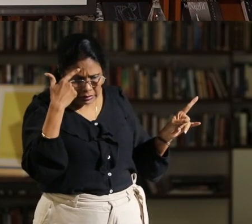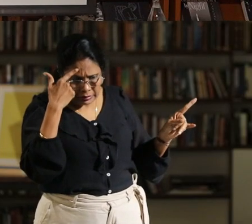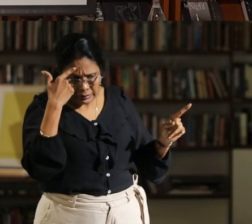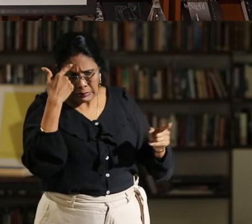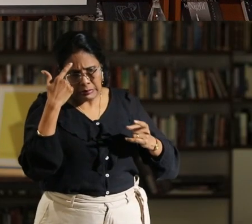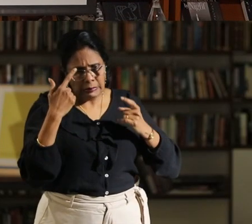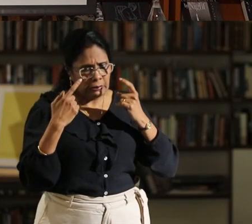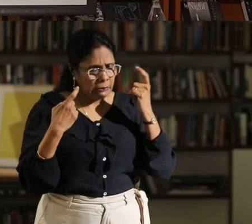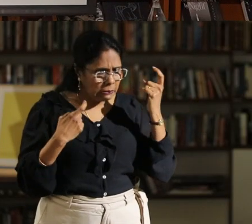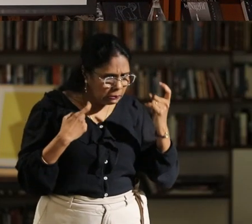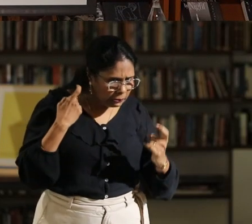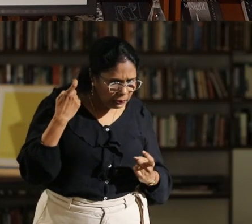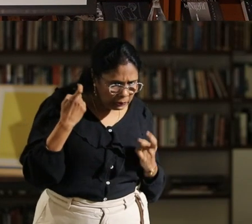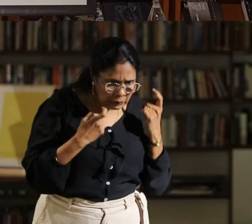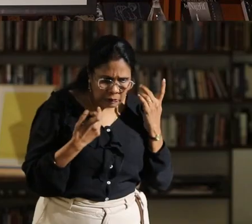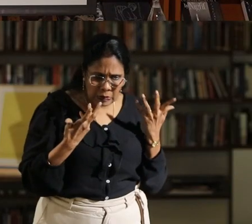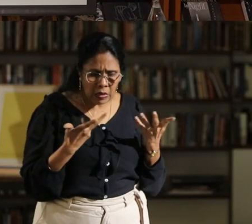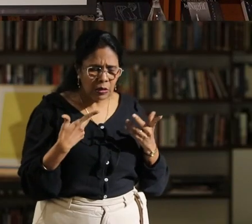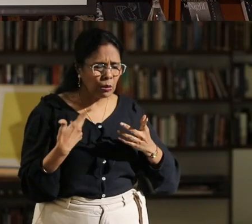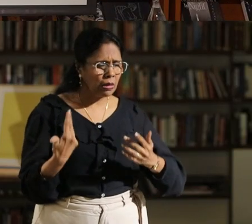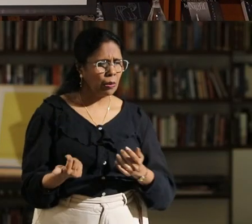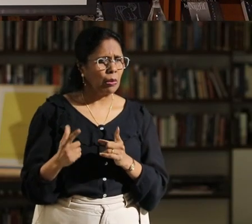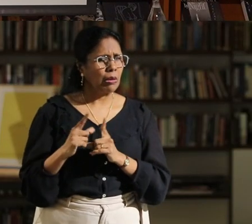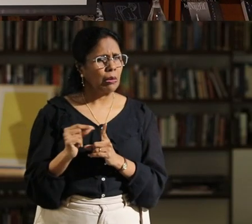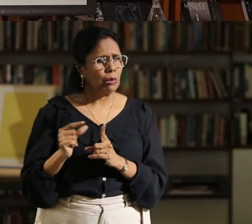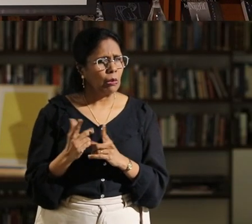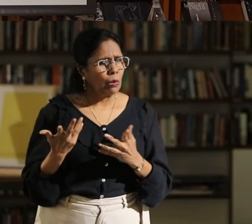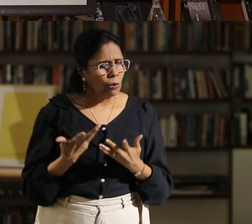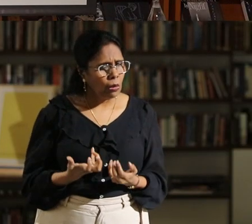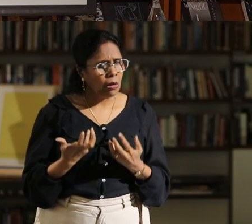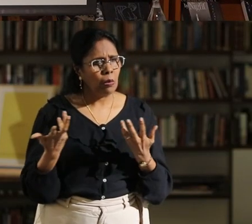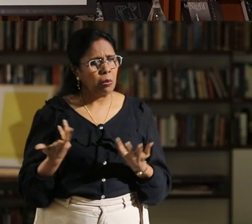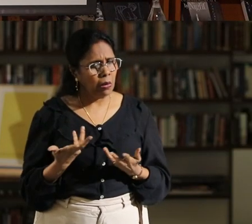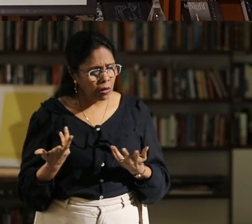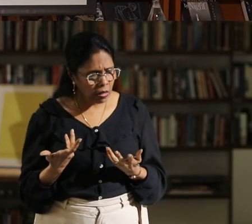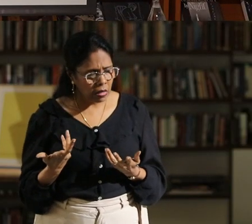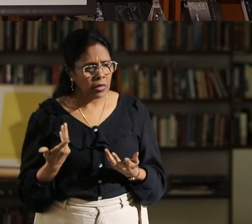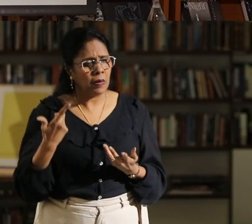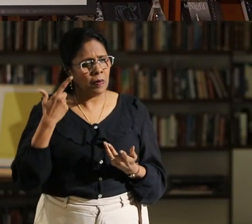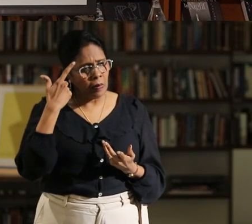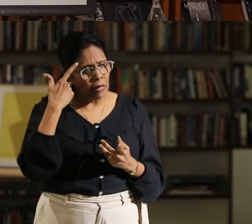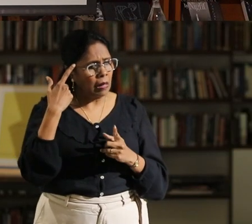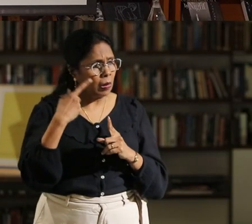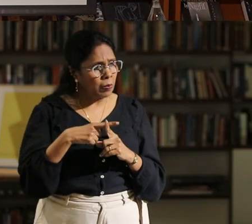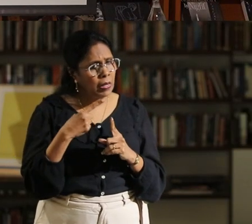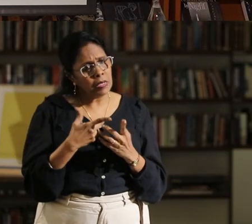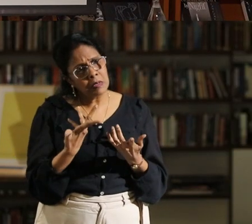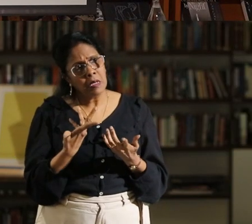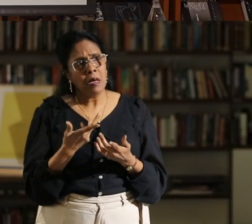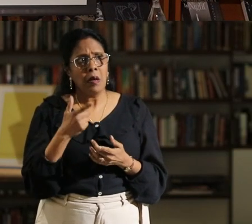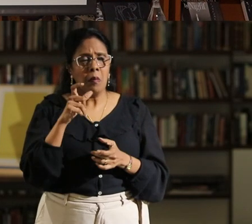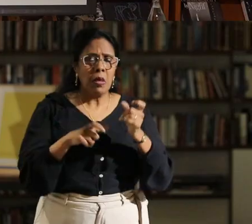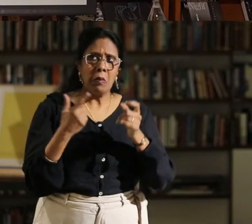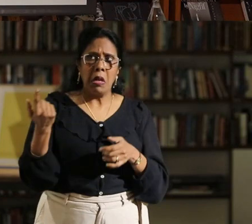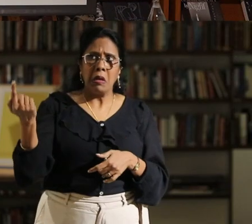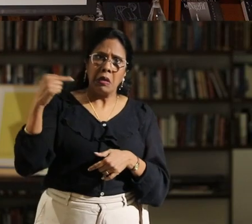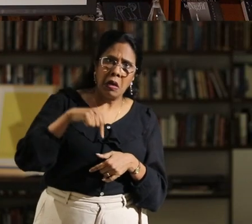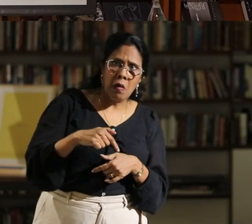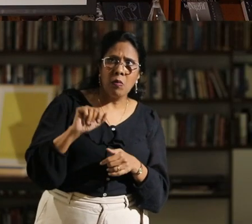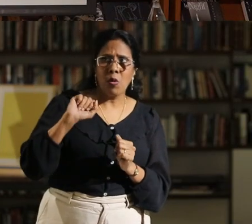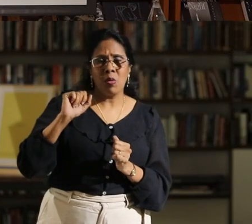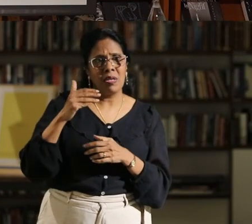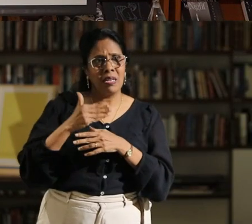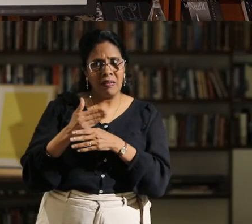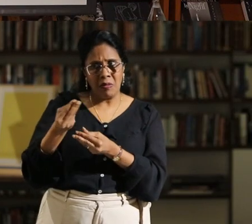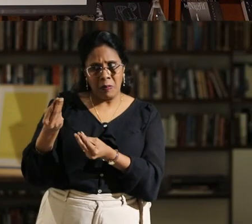it, because you need to know what exactly you're doing and what is the level of depth that you're going to allow people to enter